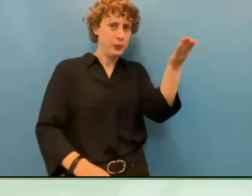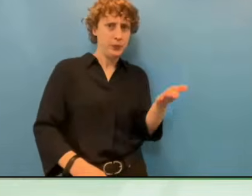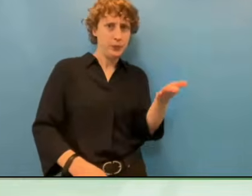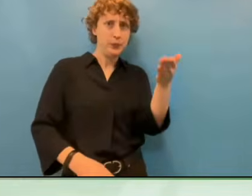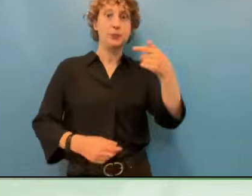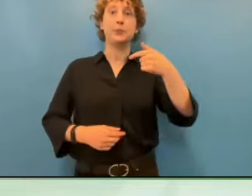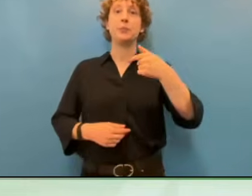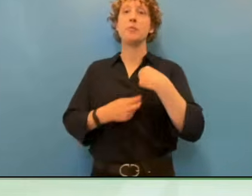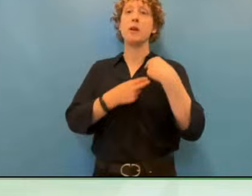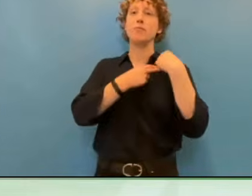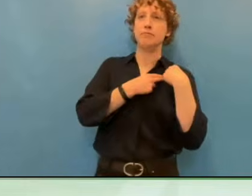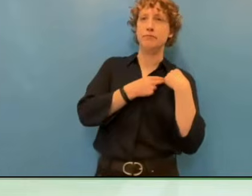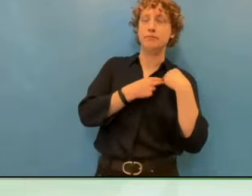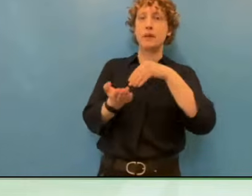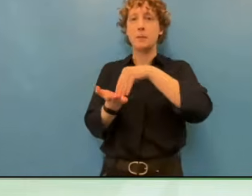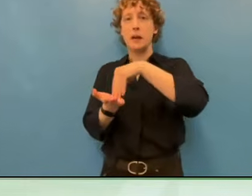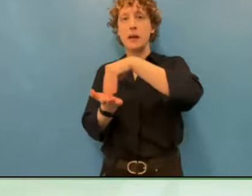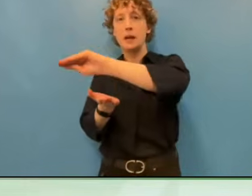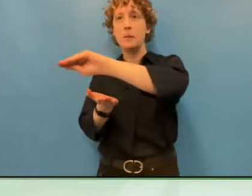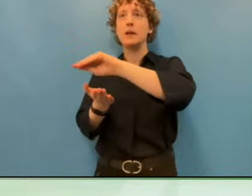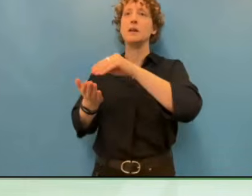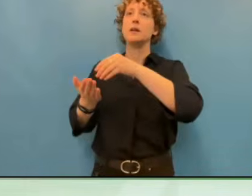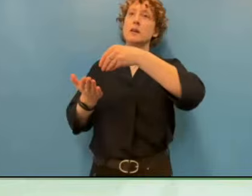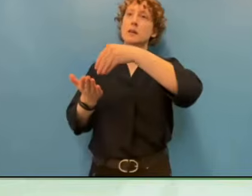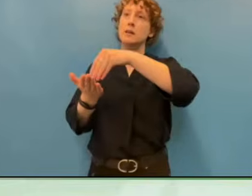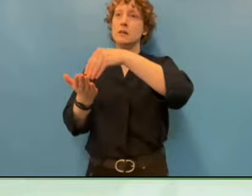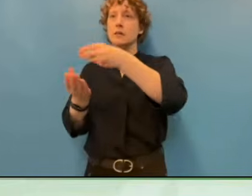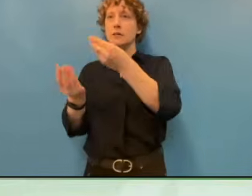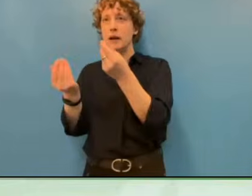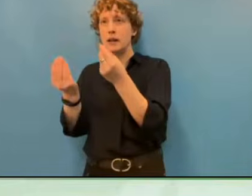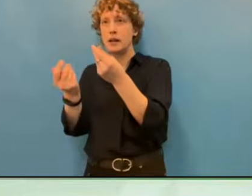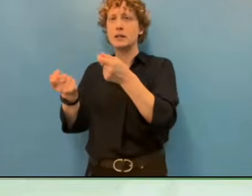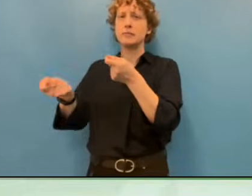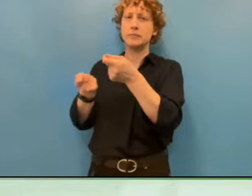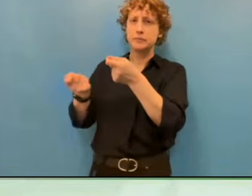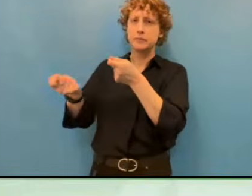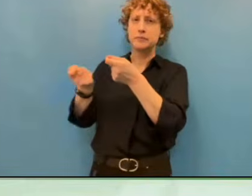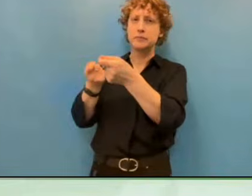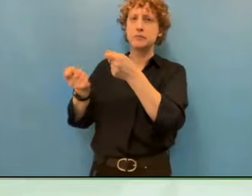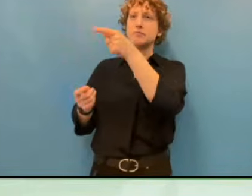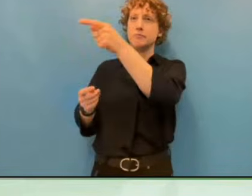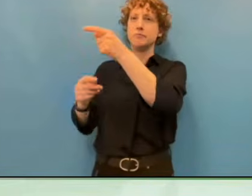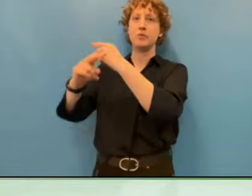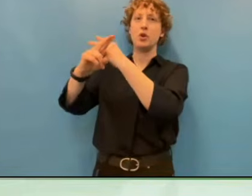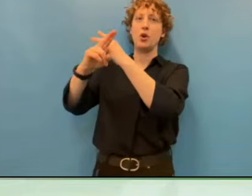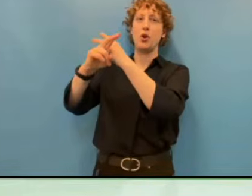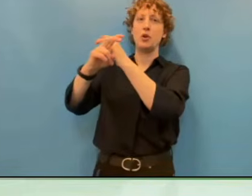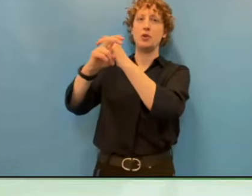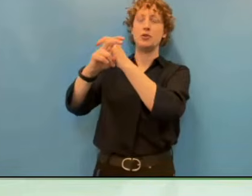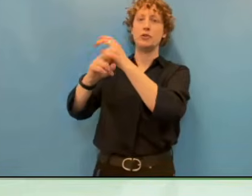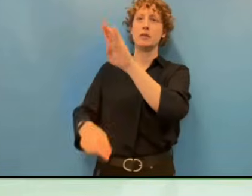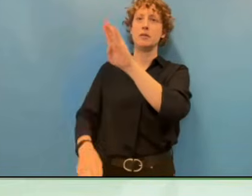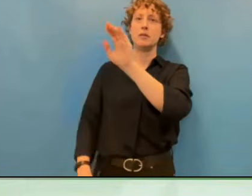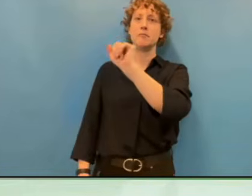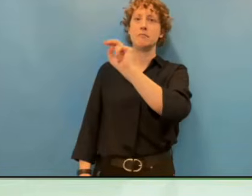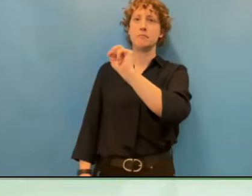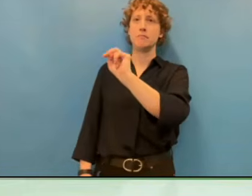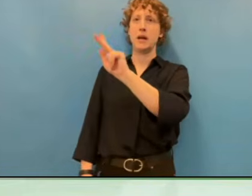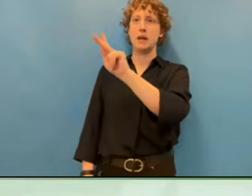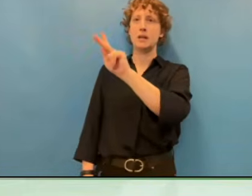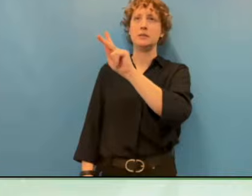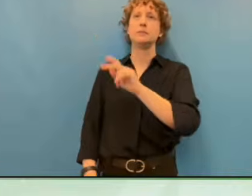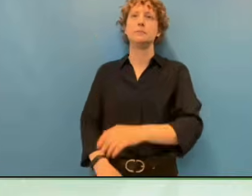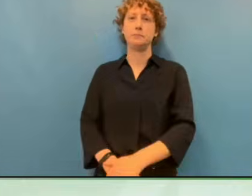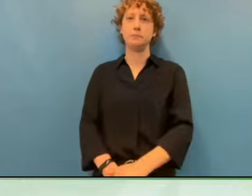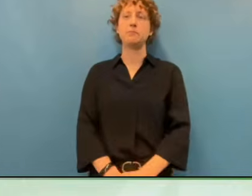management. Fantastic. Thank you so much. So the euro system is preparing for the introduction of a new